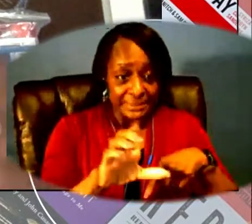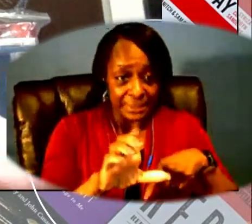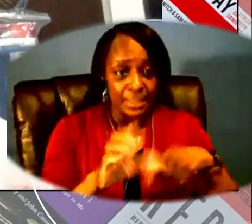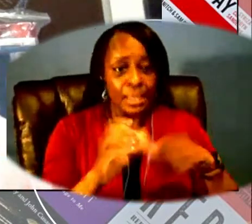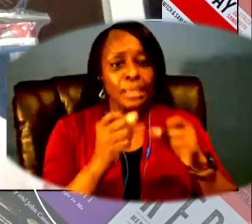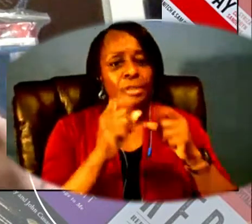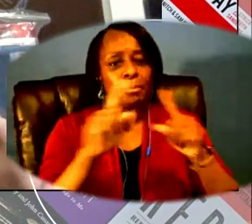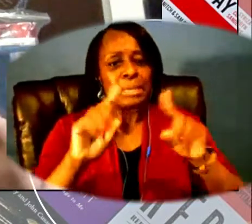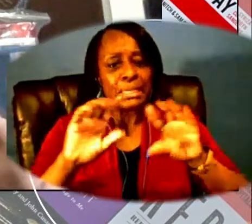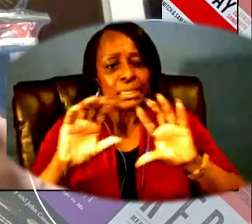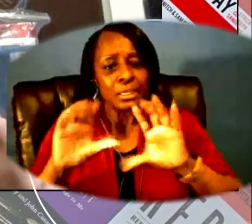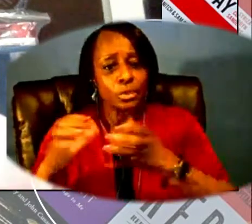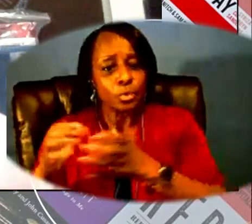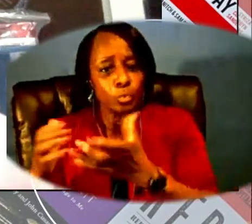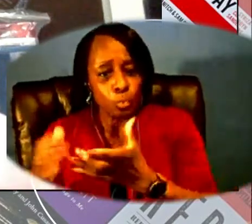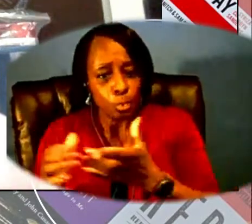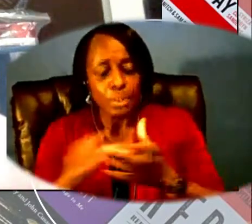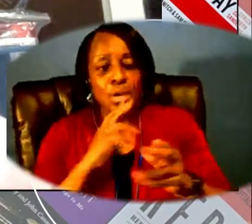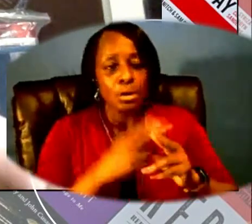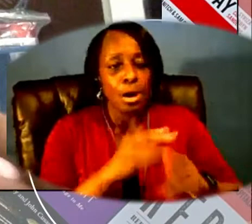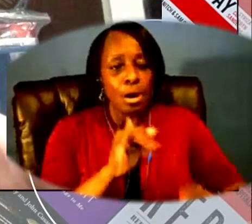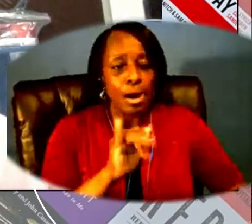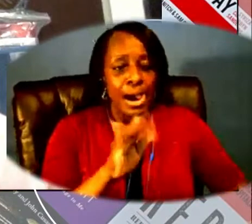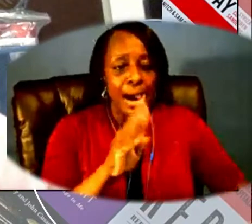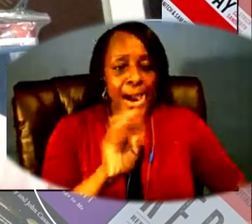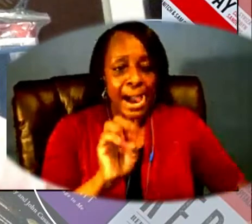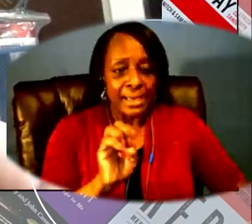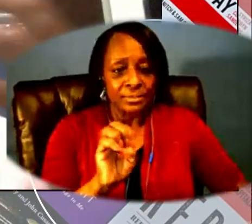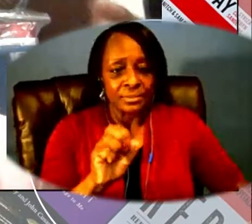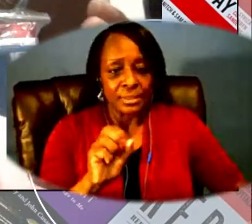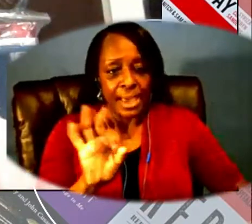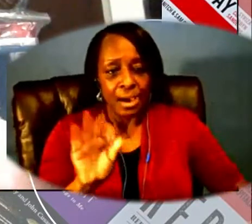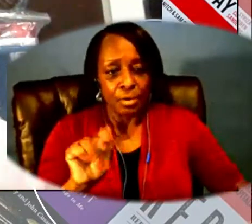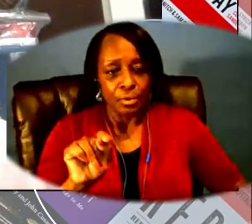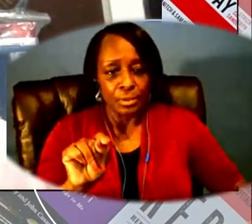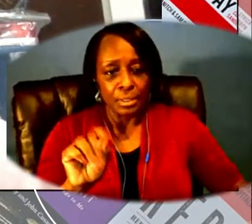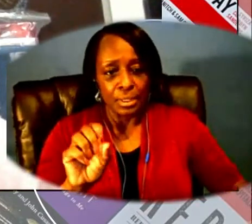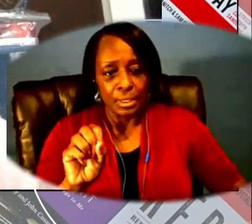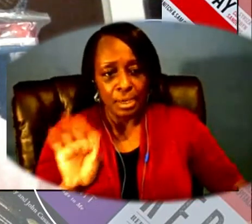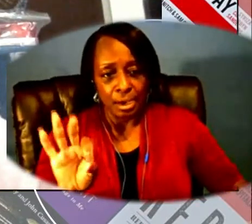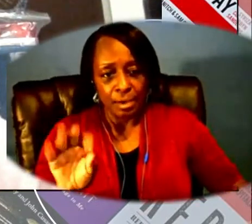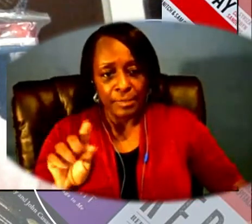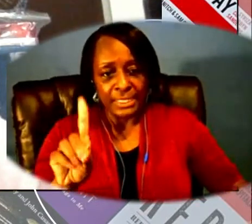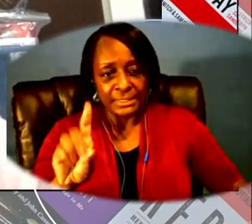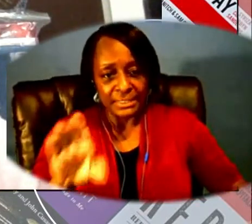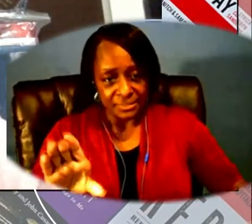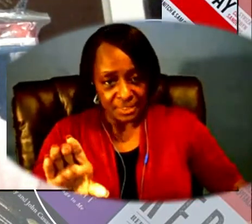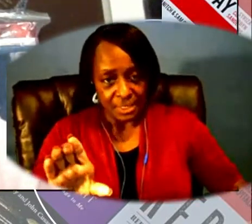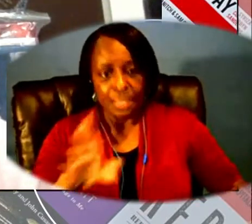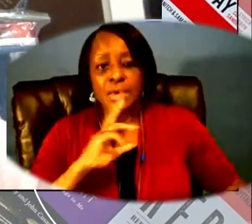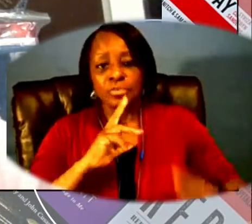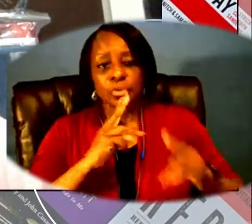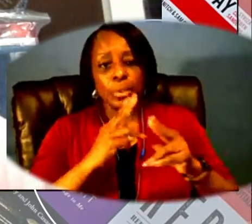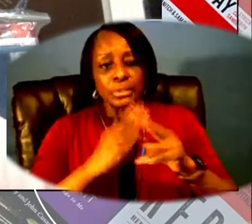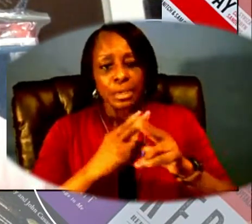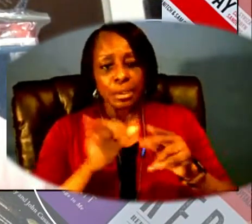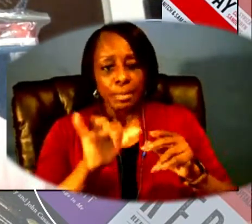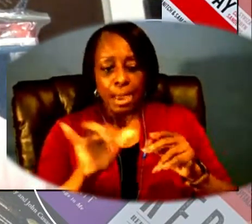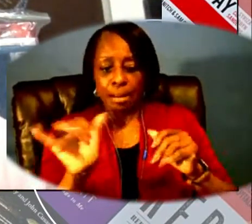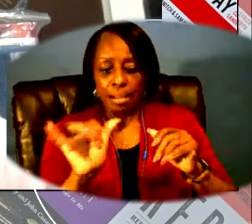under the name of ICE Out of DC, which has been fighting to this earlier point that we're making around sanctuary, understanding that